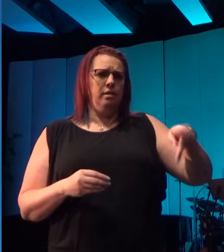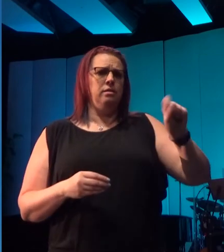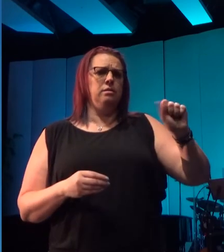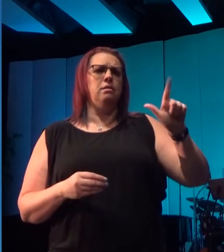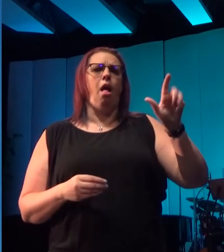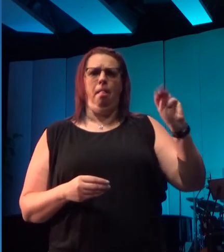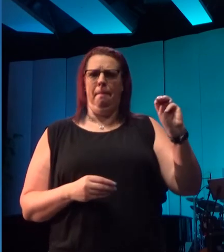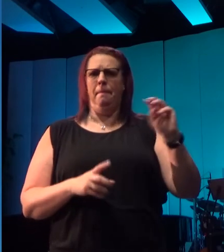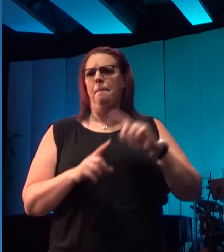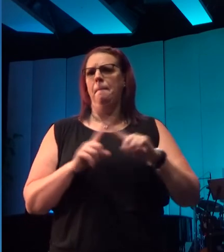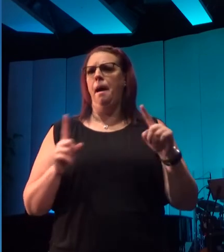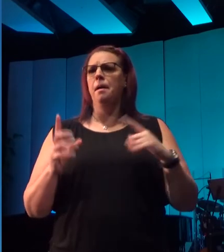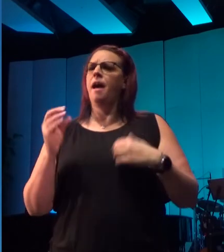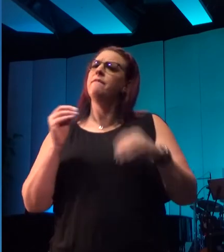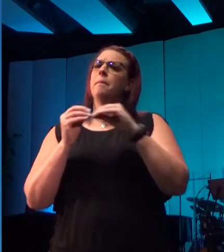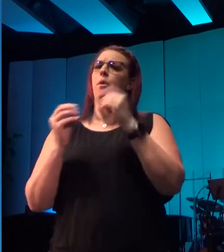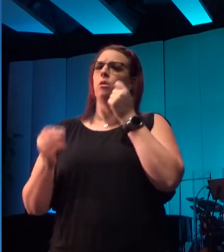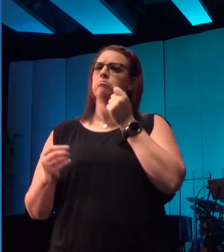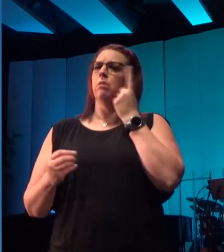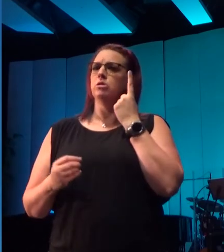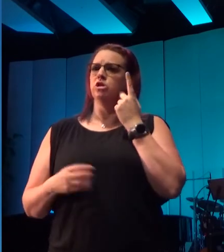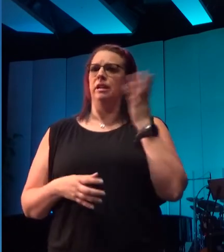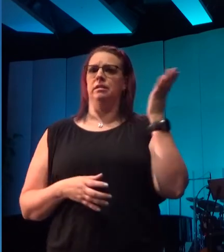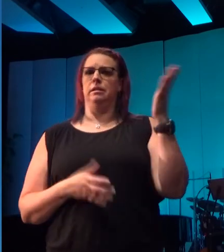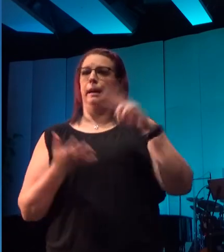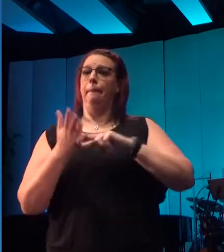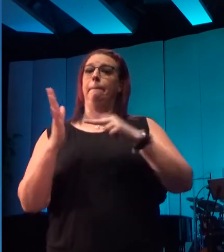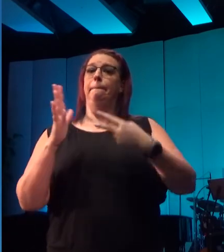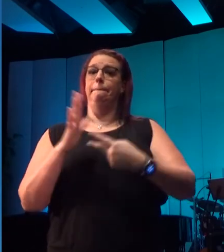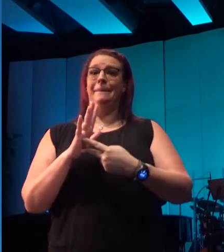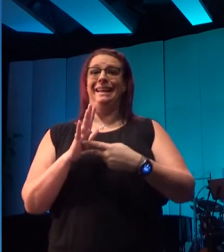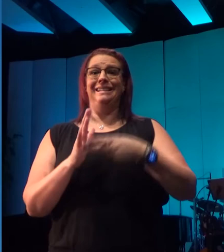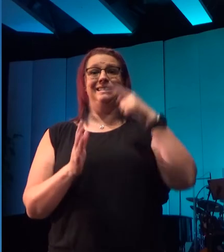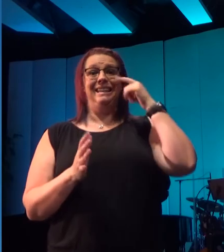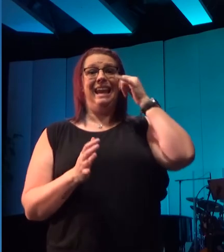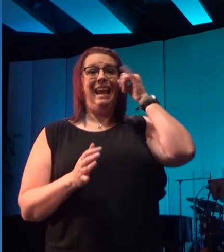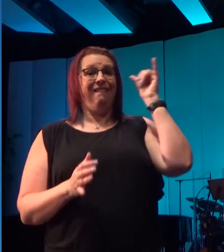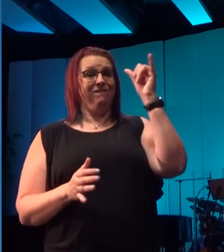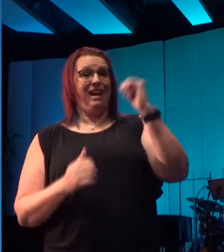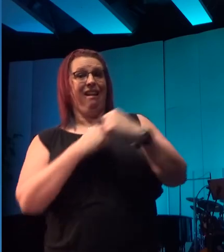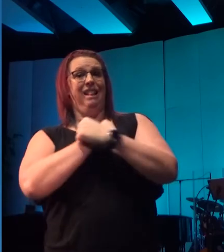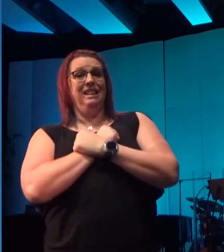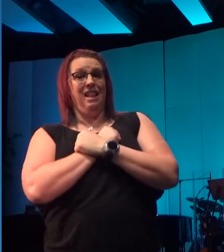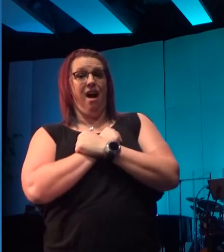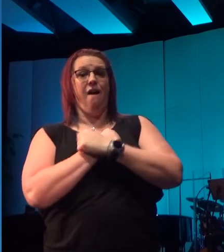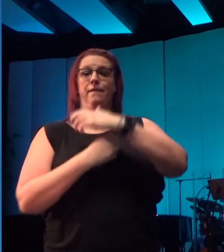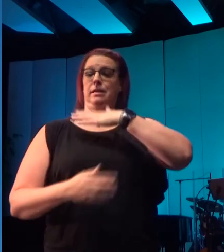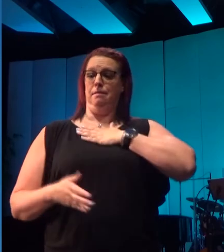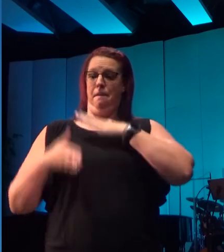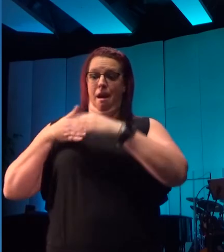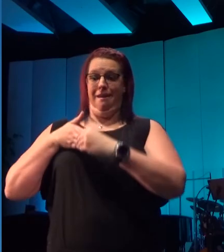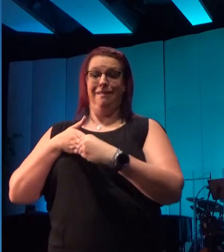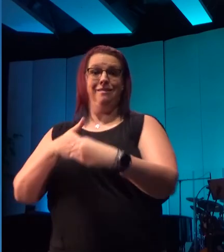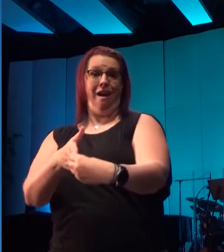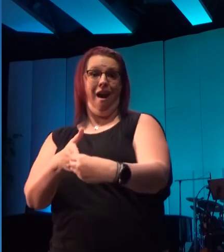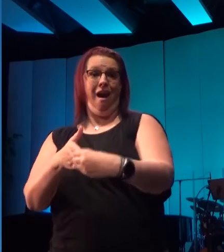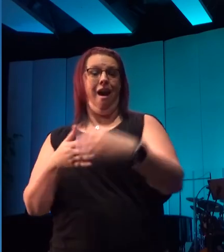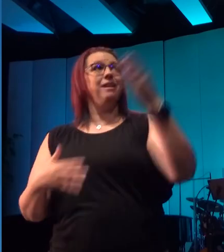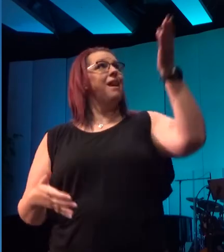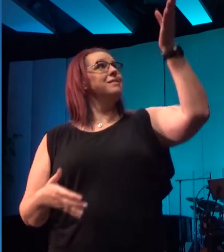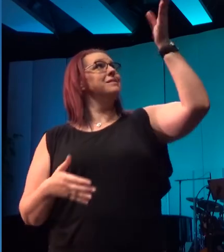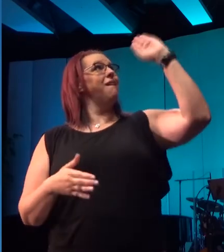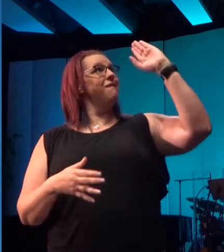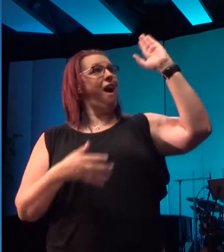it. I would say that this means infinite love is my all-knowing guide. In divine